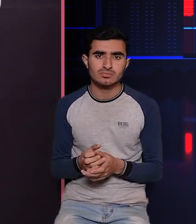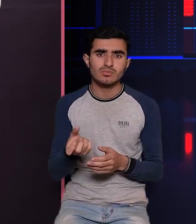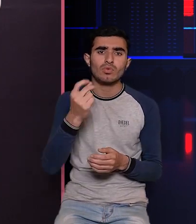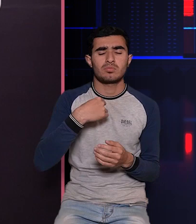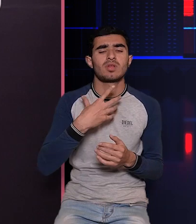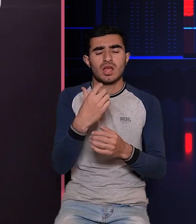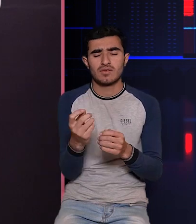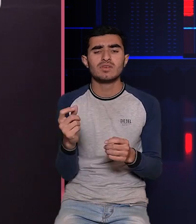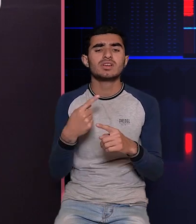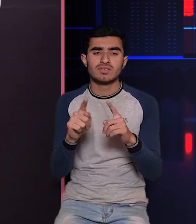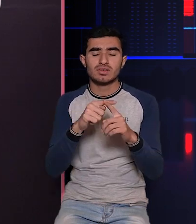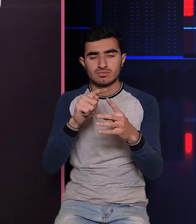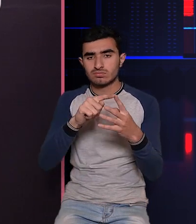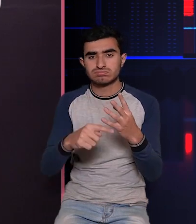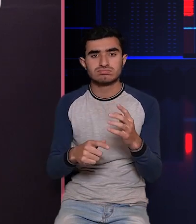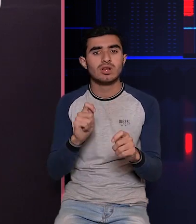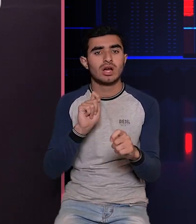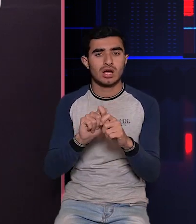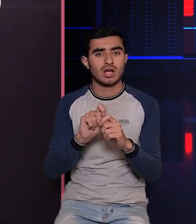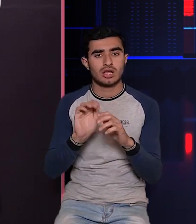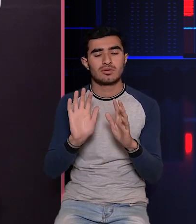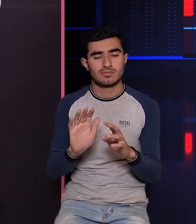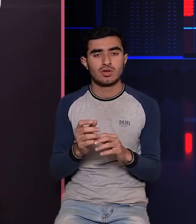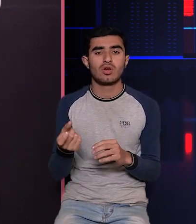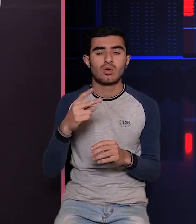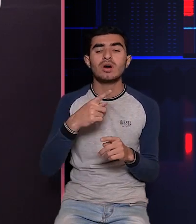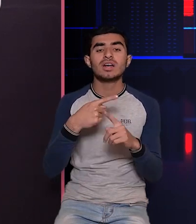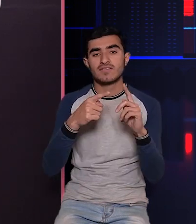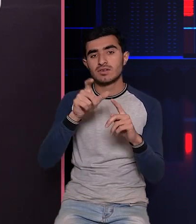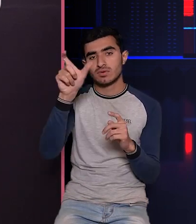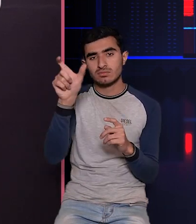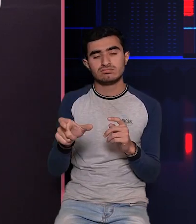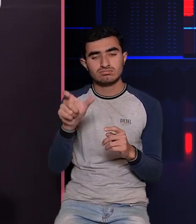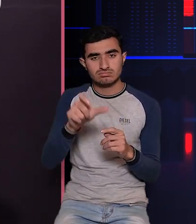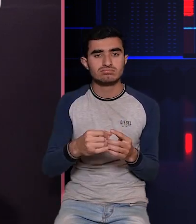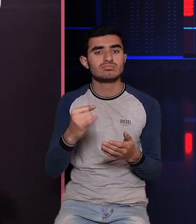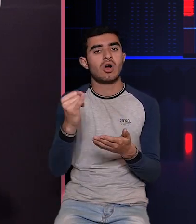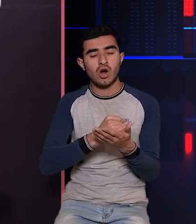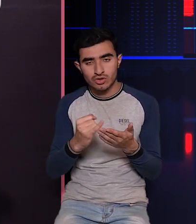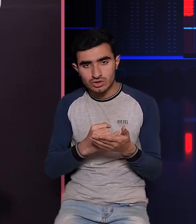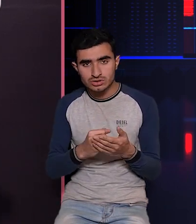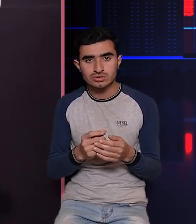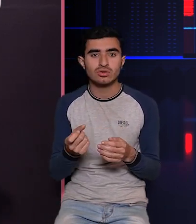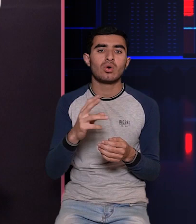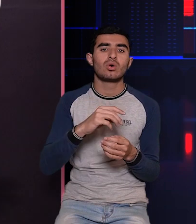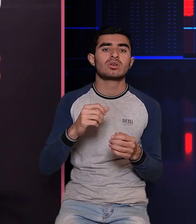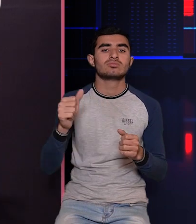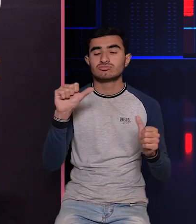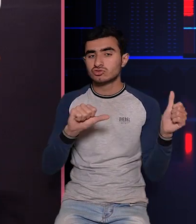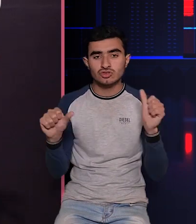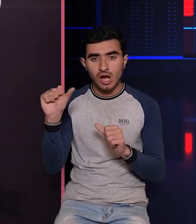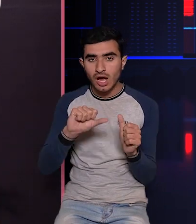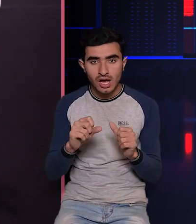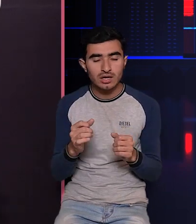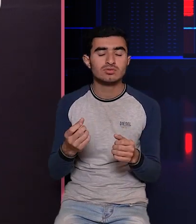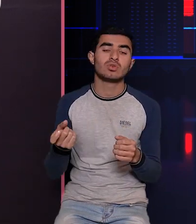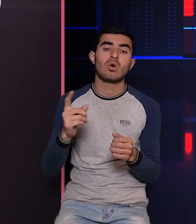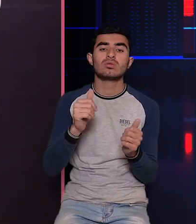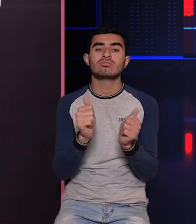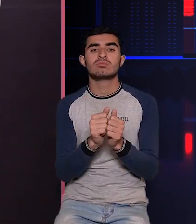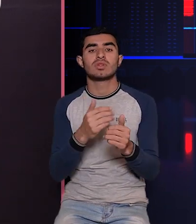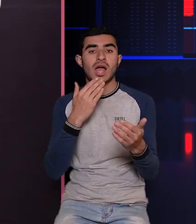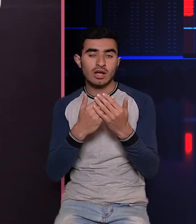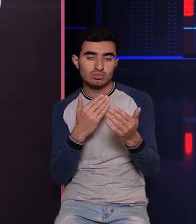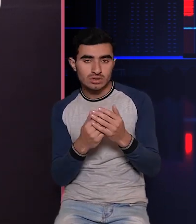we are working with artists, with the scientist community, with the academics,